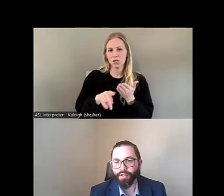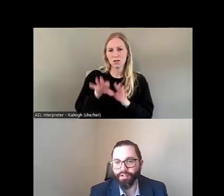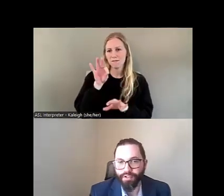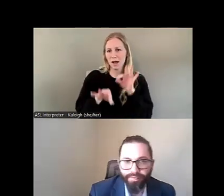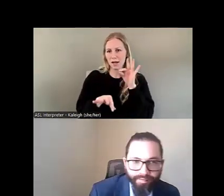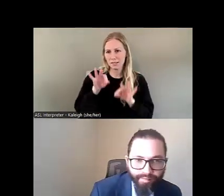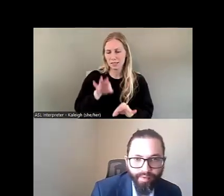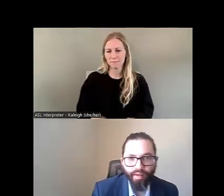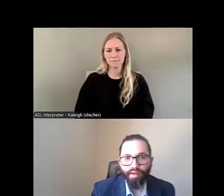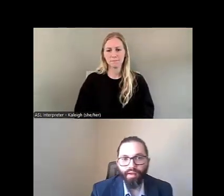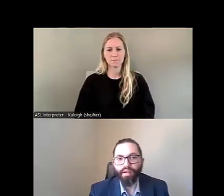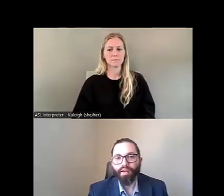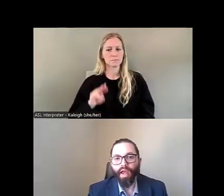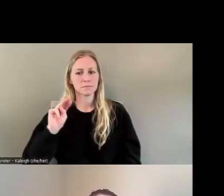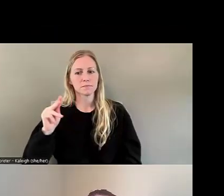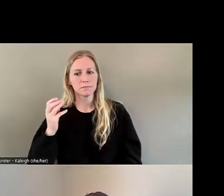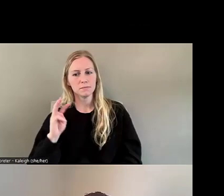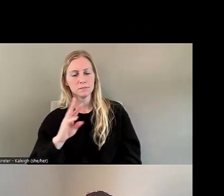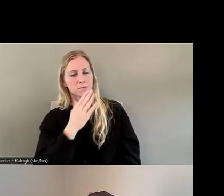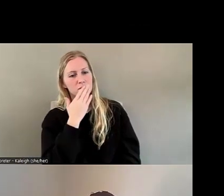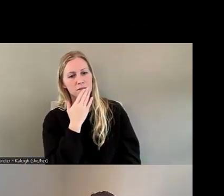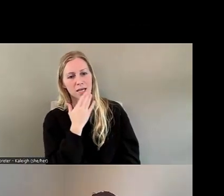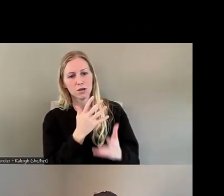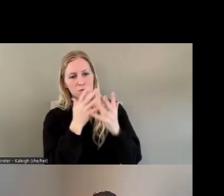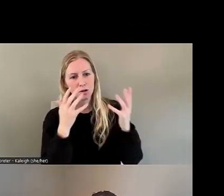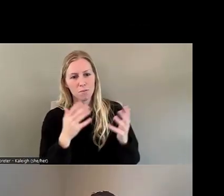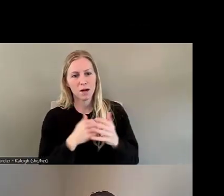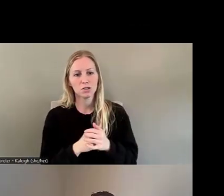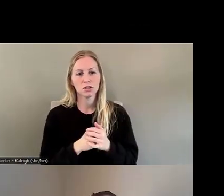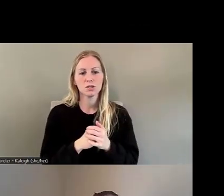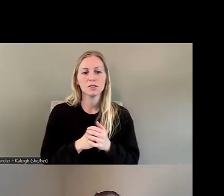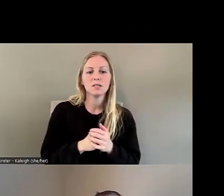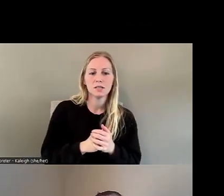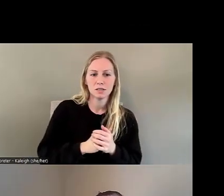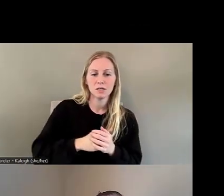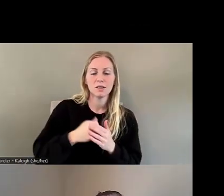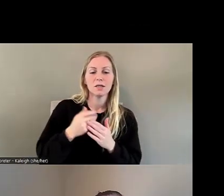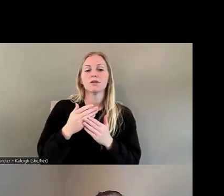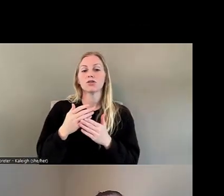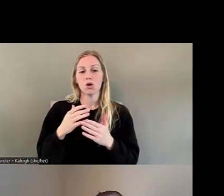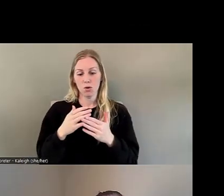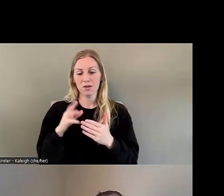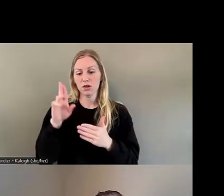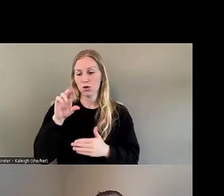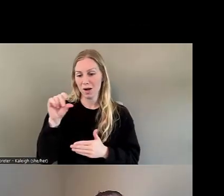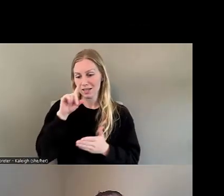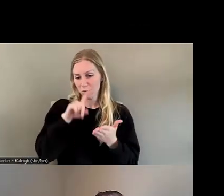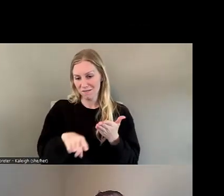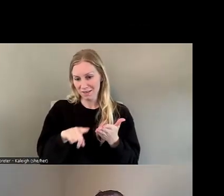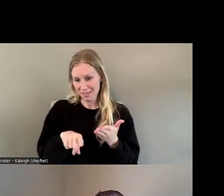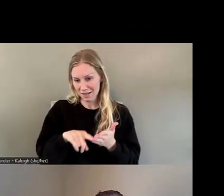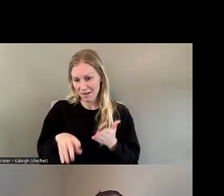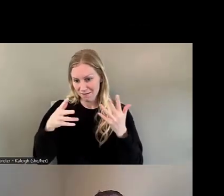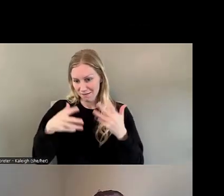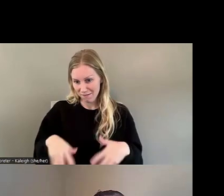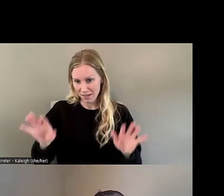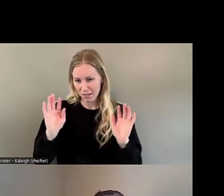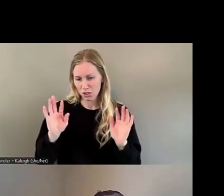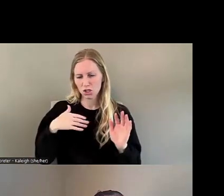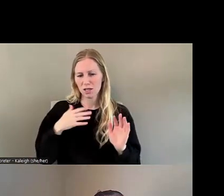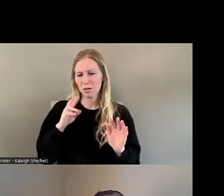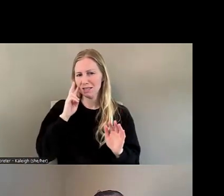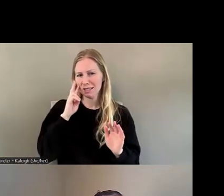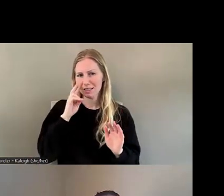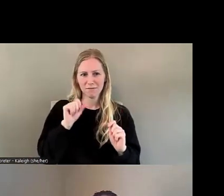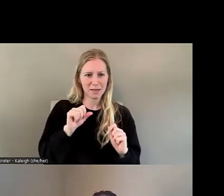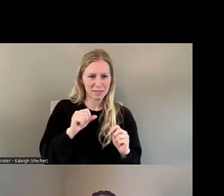Thanks so much, Bridget. At the conclusion of the United States' investigation, let me see if I can get my slide